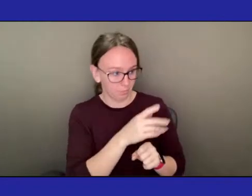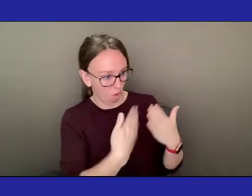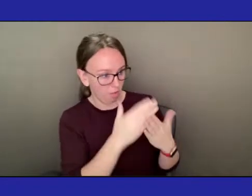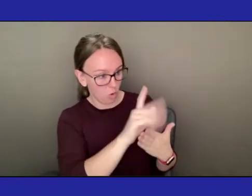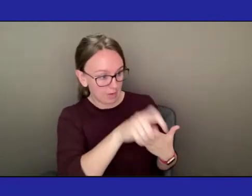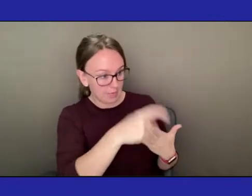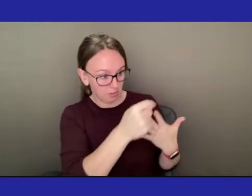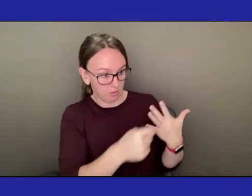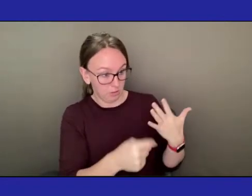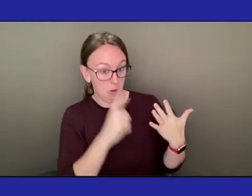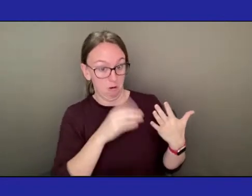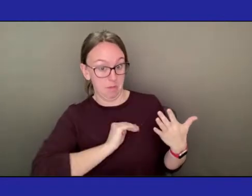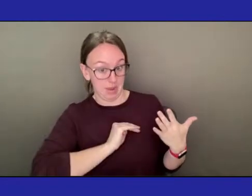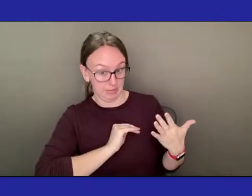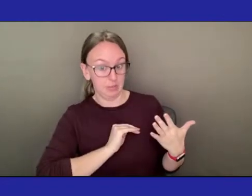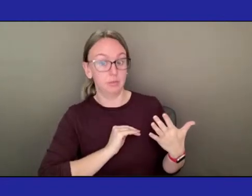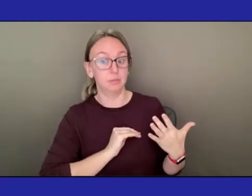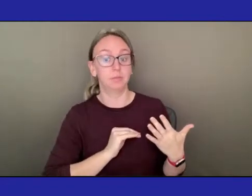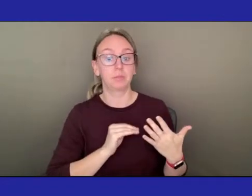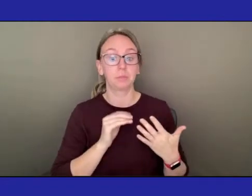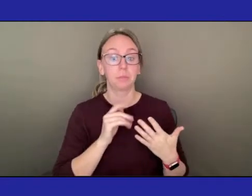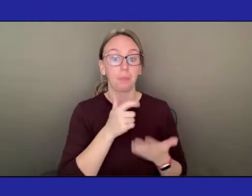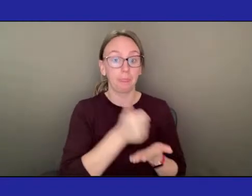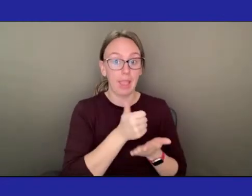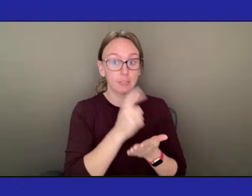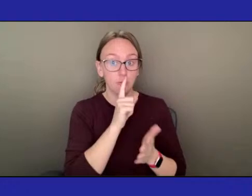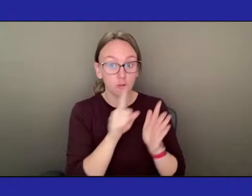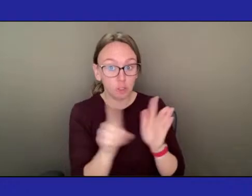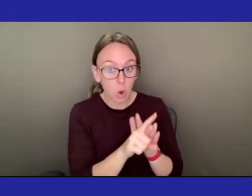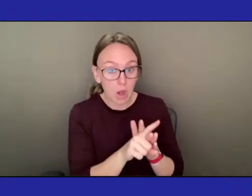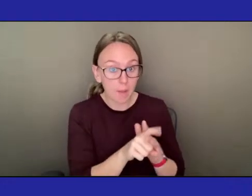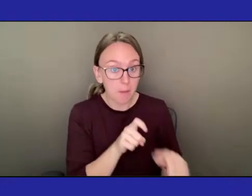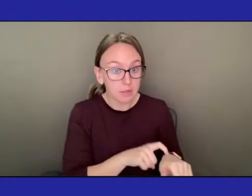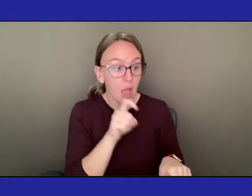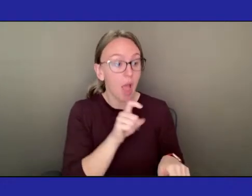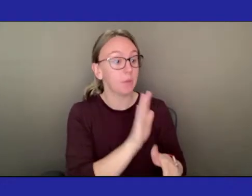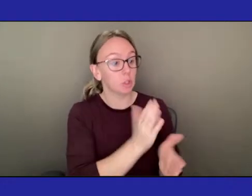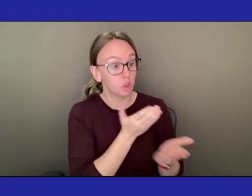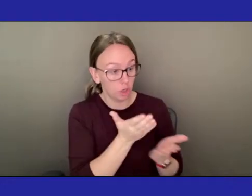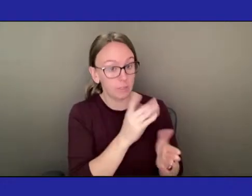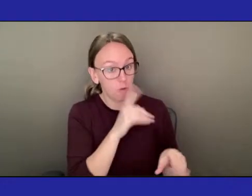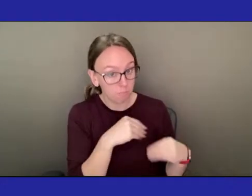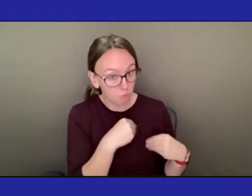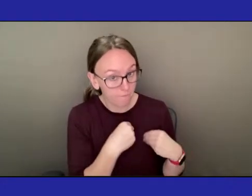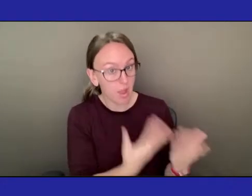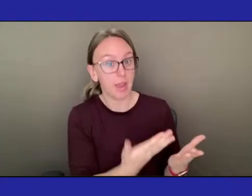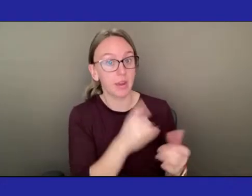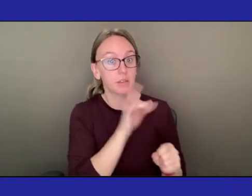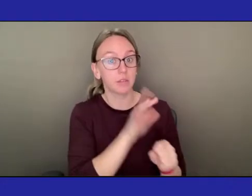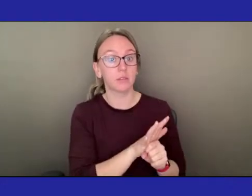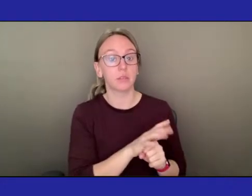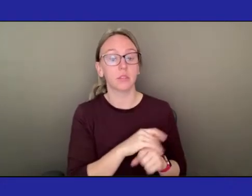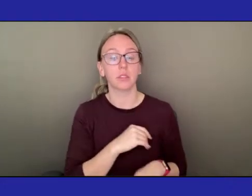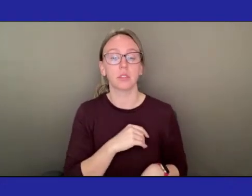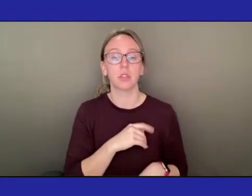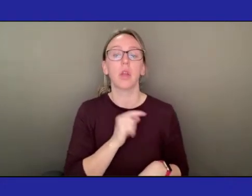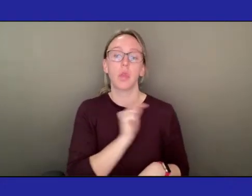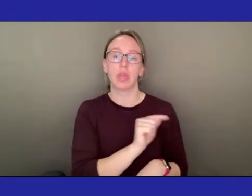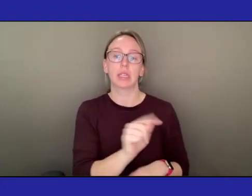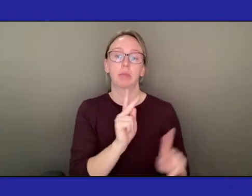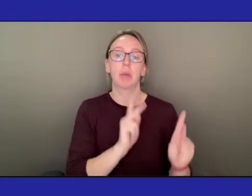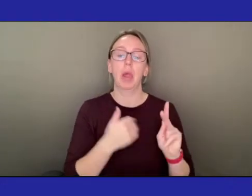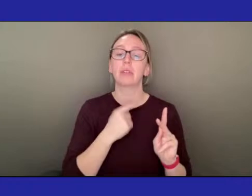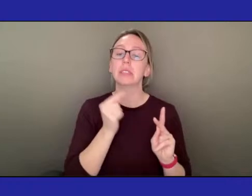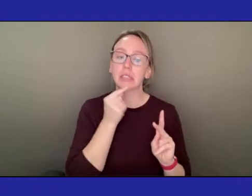that the aides are showing up on time, that their services are being rendered. These people have significant and complex needs, so